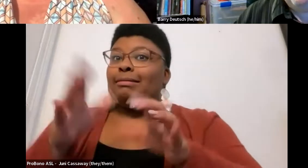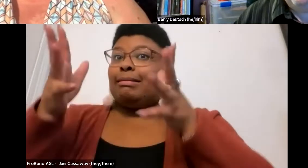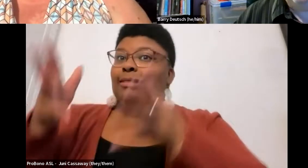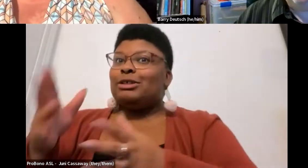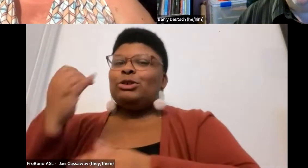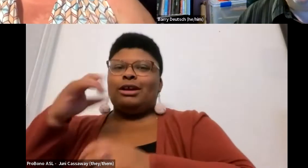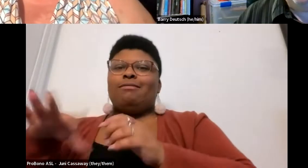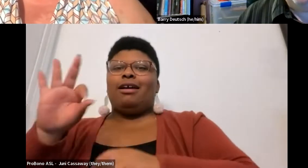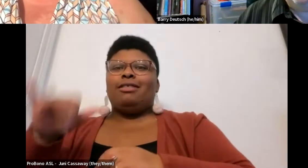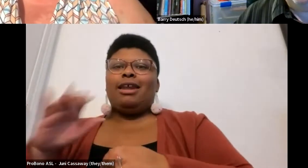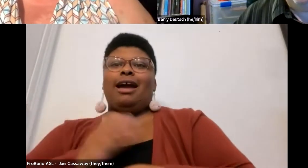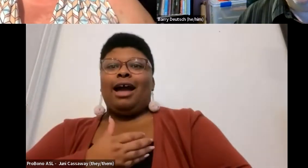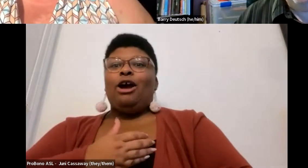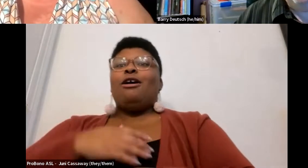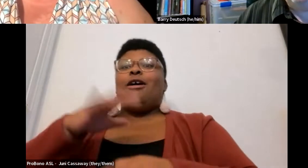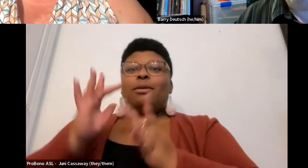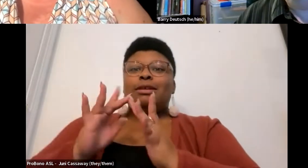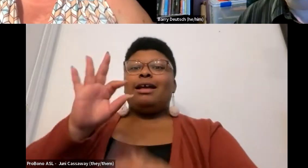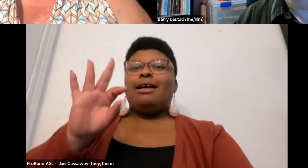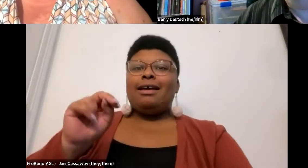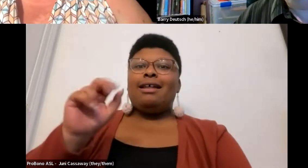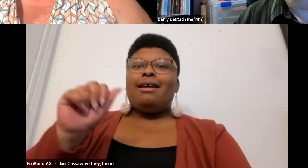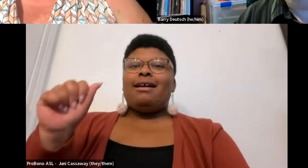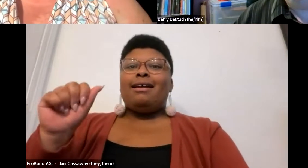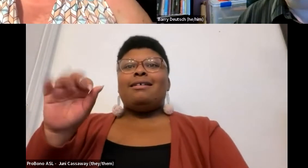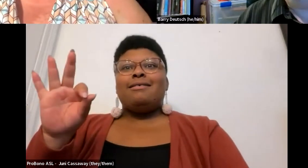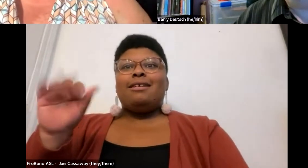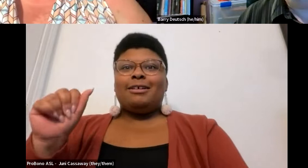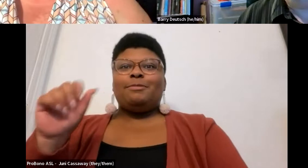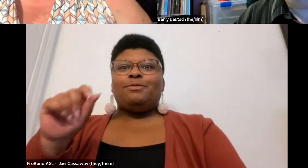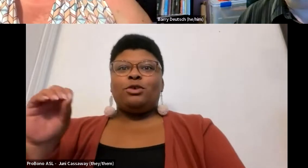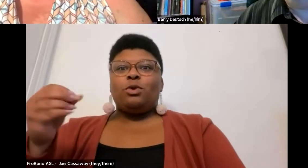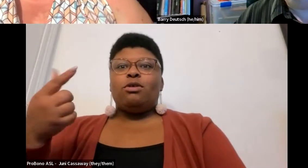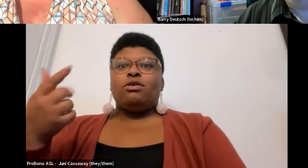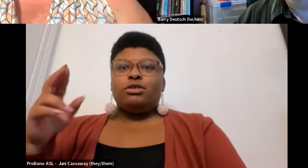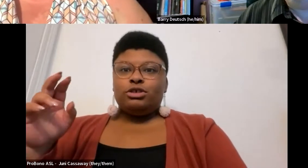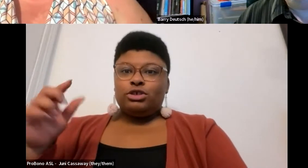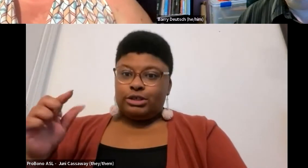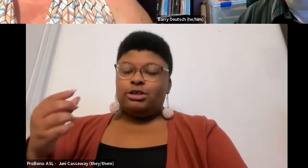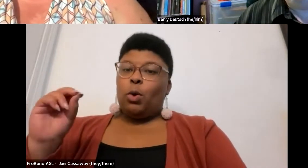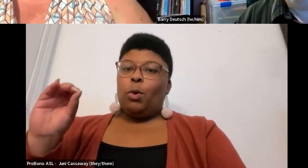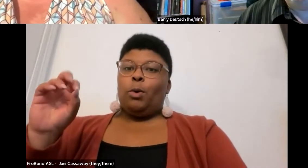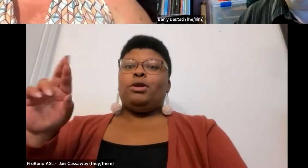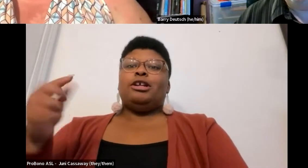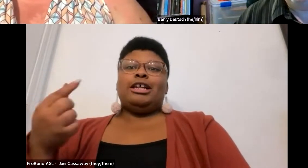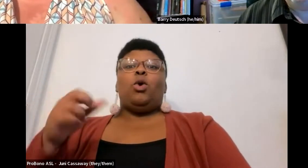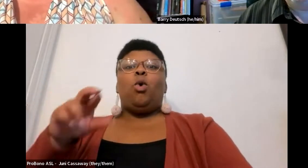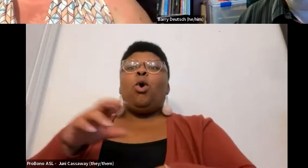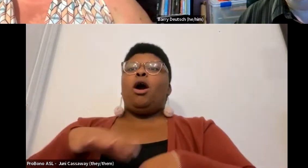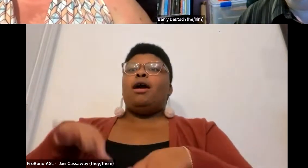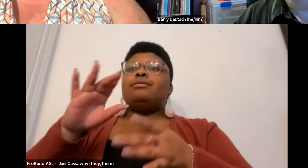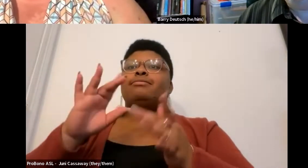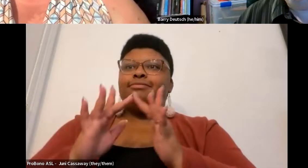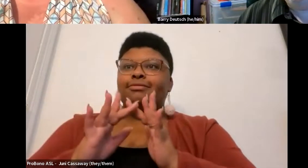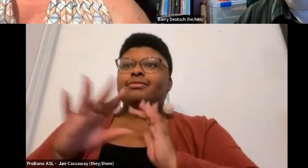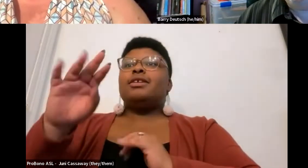NAAFA.org, or you can follow us on your favorite social media as NAAFA Official. Without any